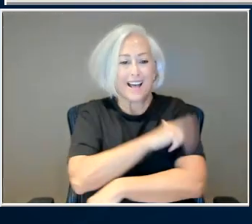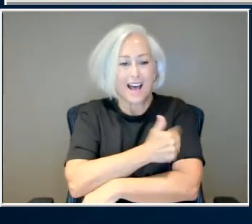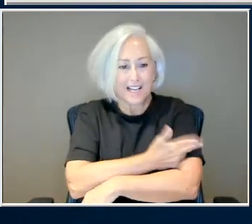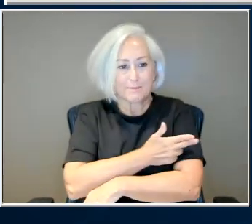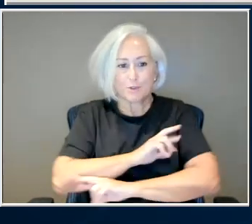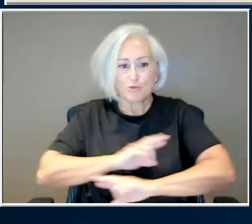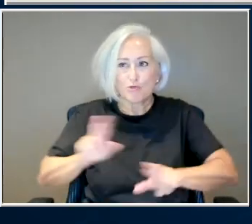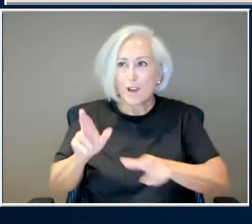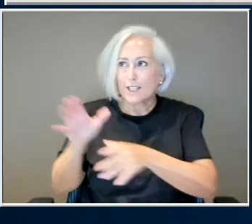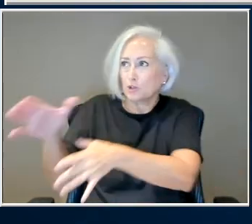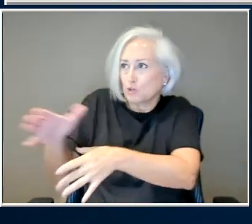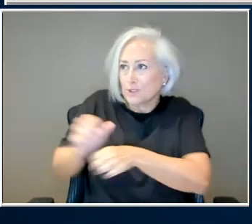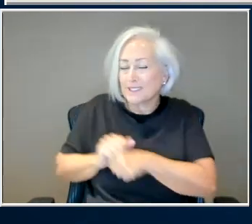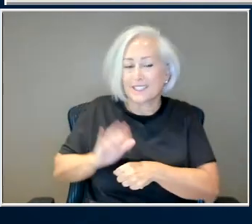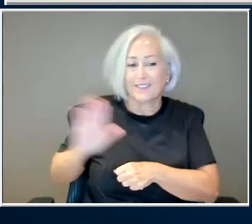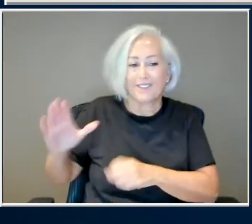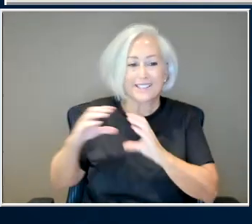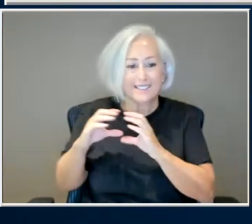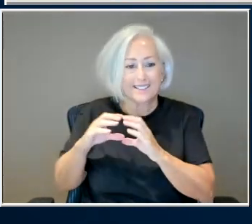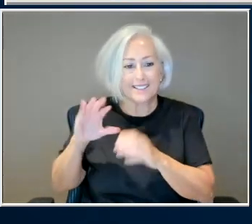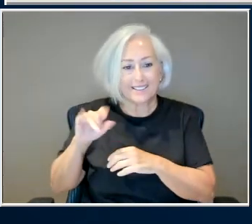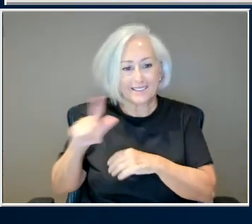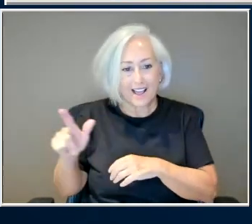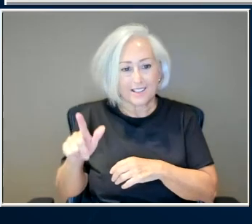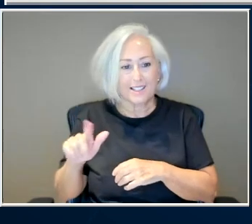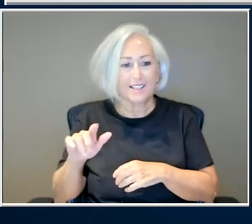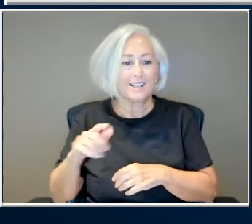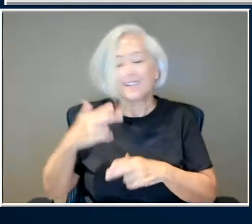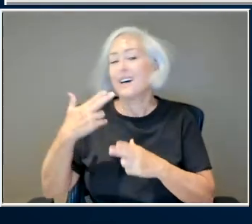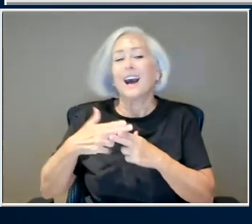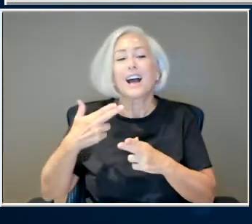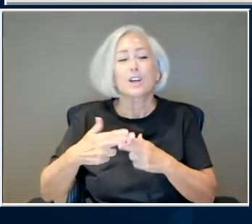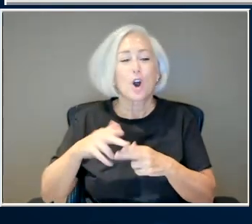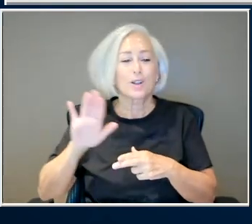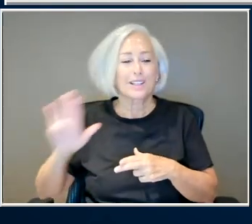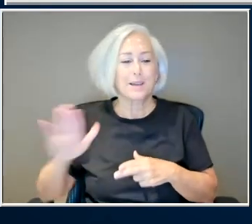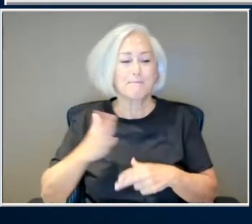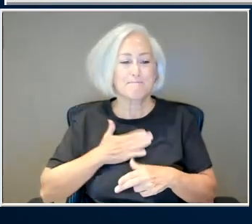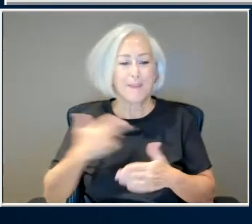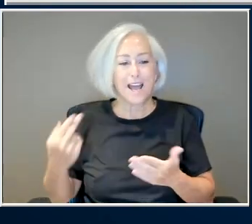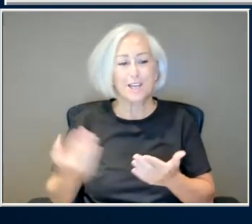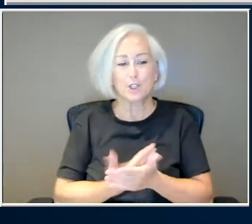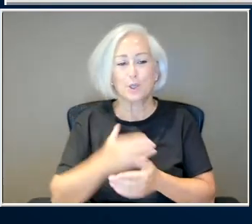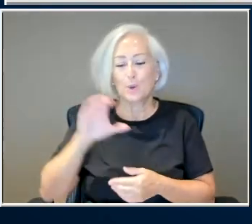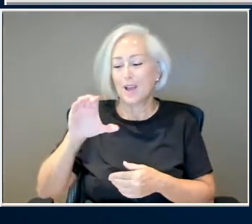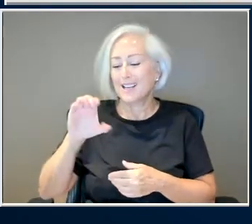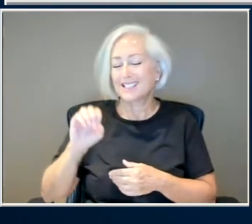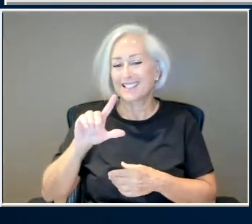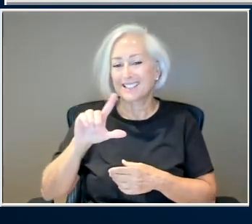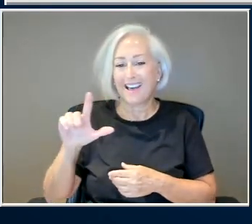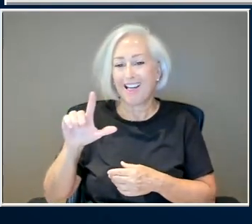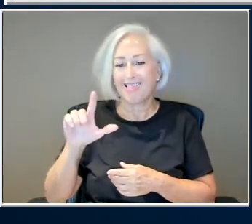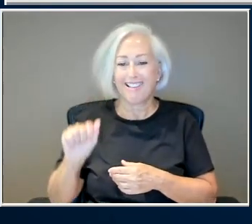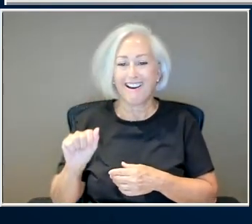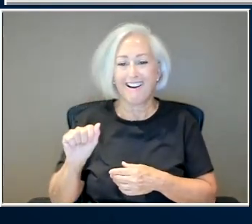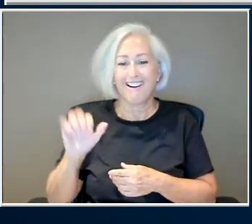was, I just called him my new Cella fella. And so that was my nickname for Justin. And